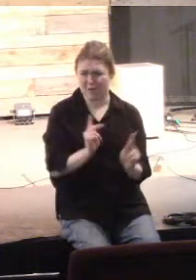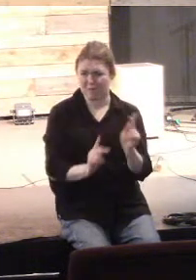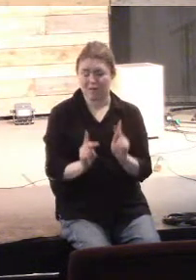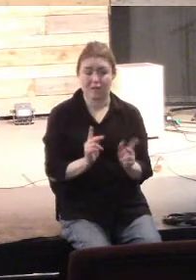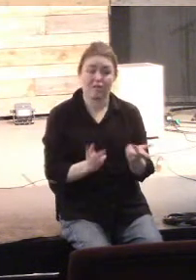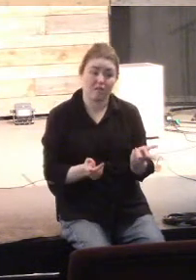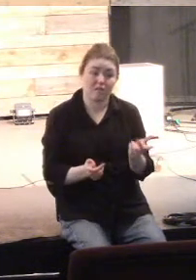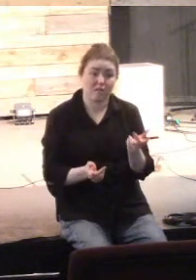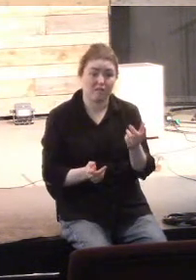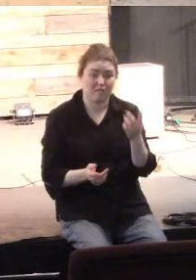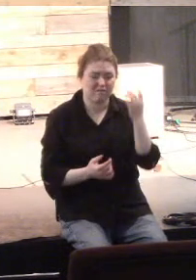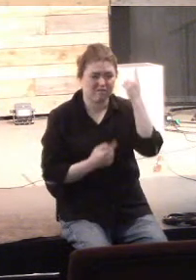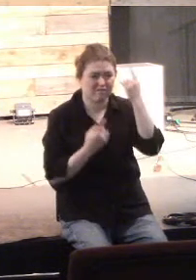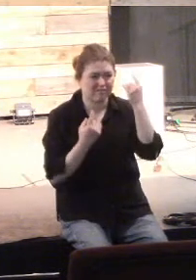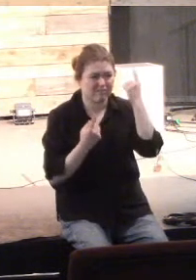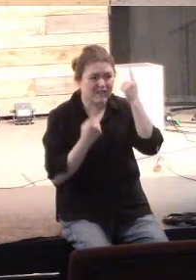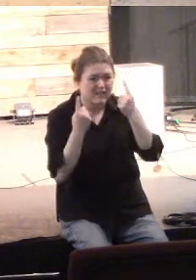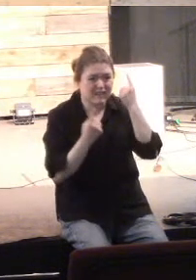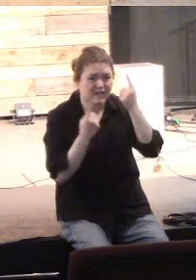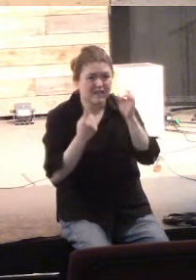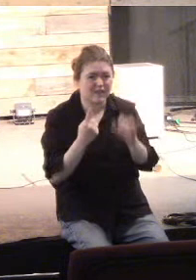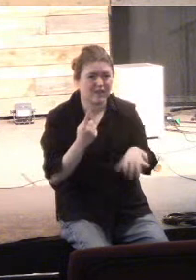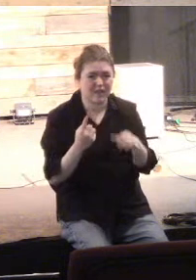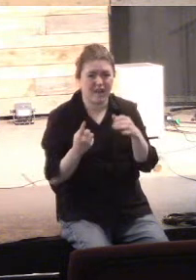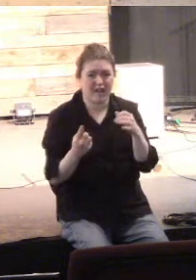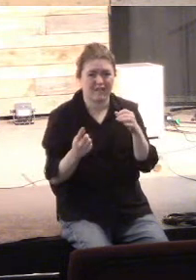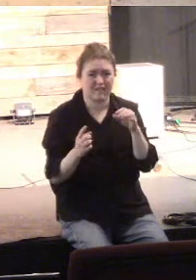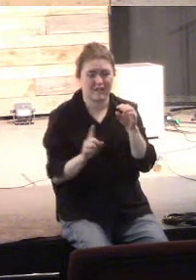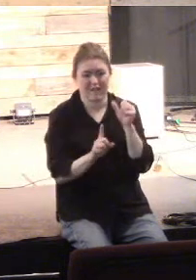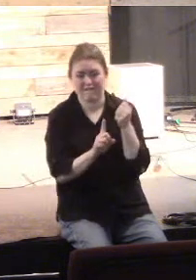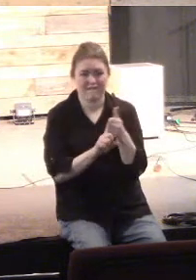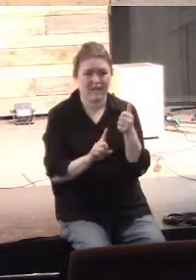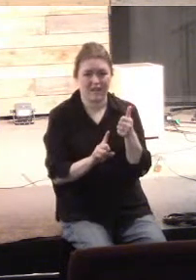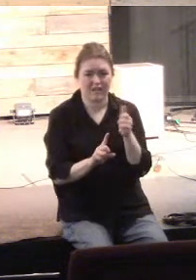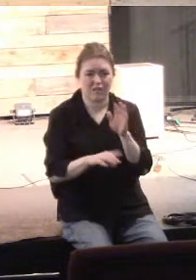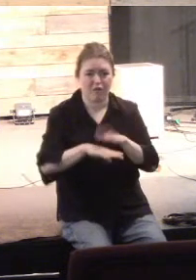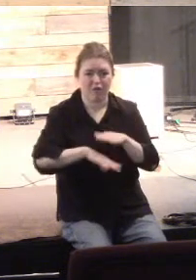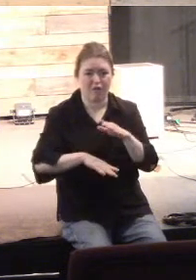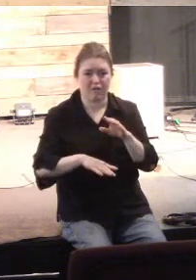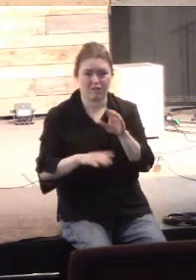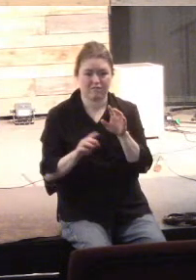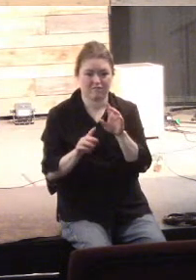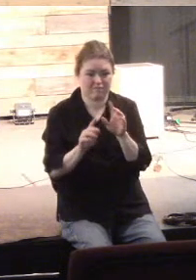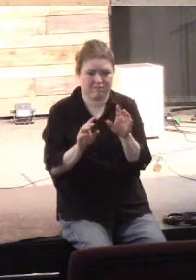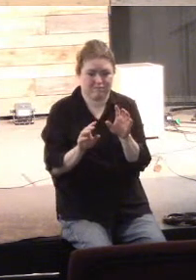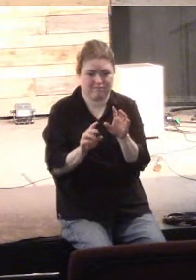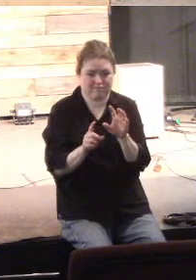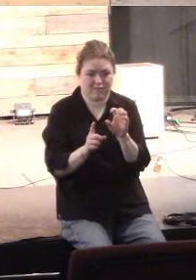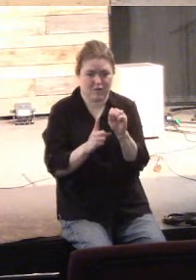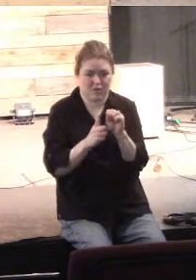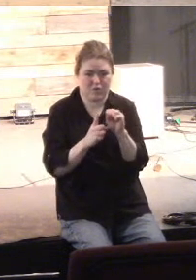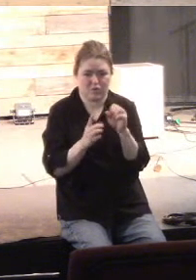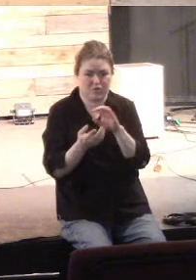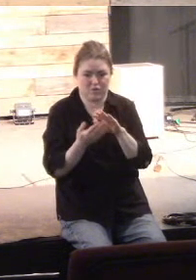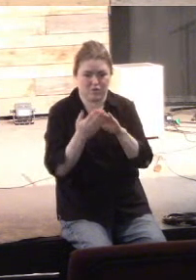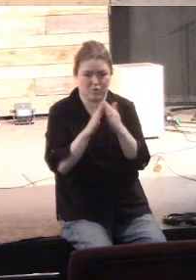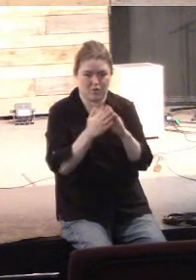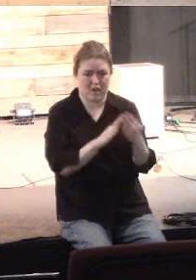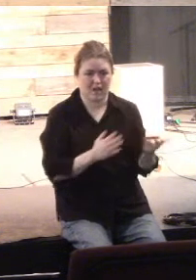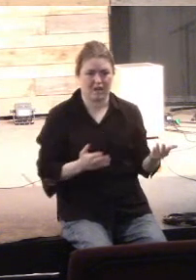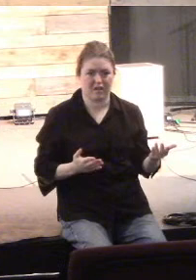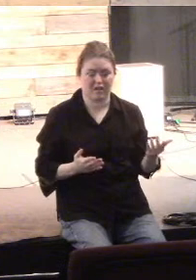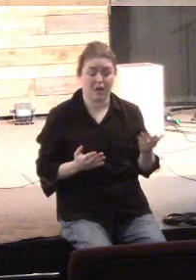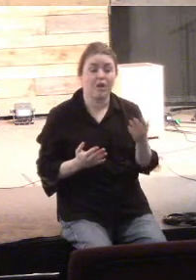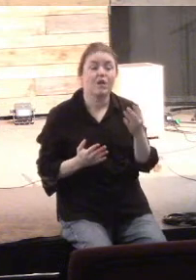effect that would have on society. And so now he announces it. we're going to have the destruction of the